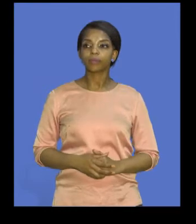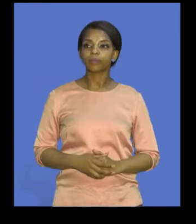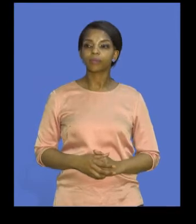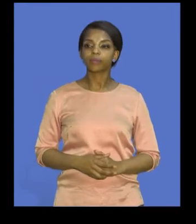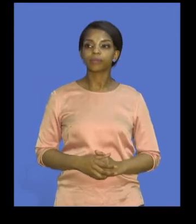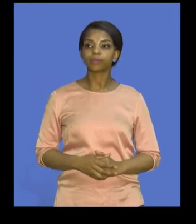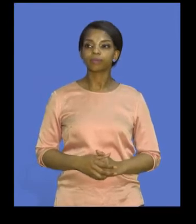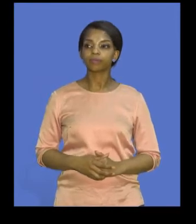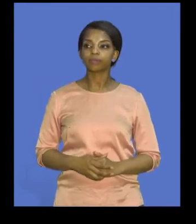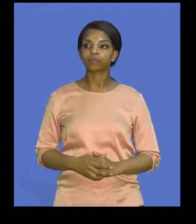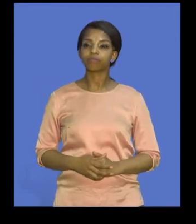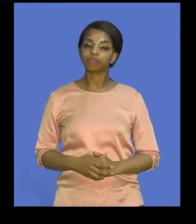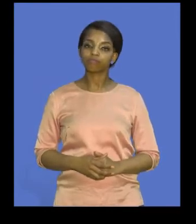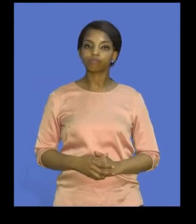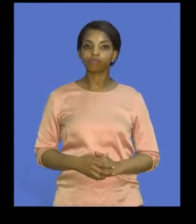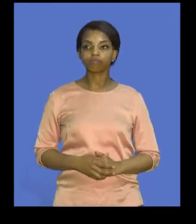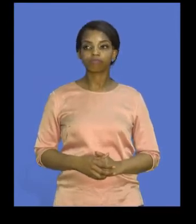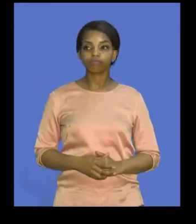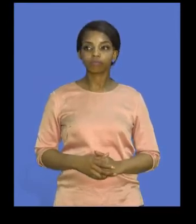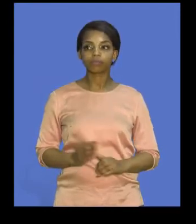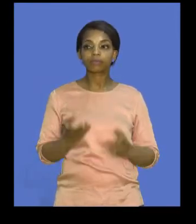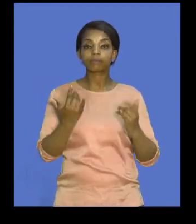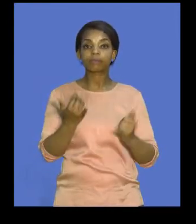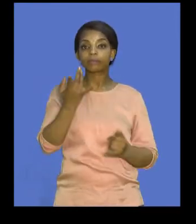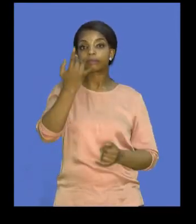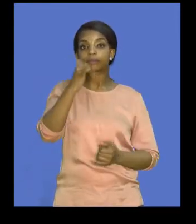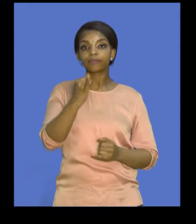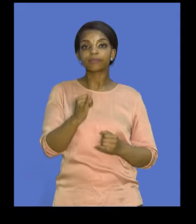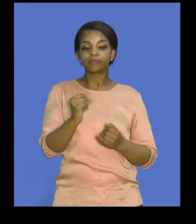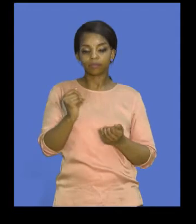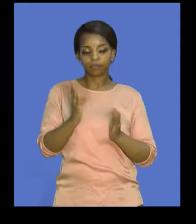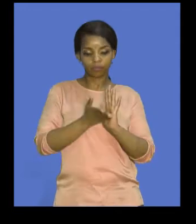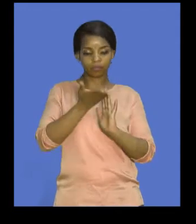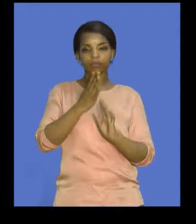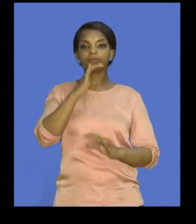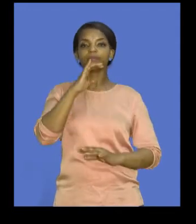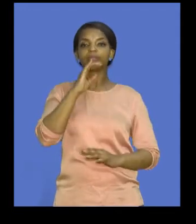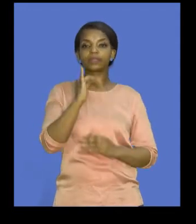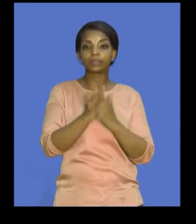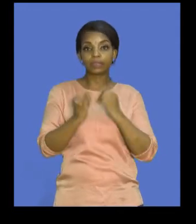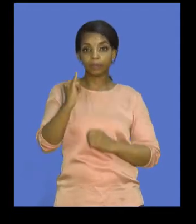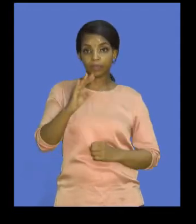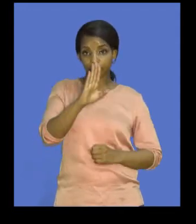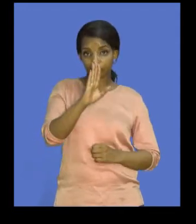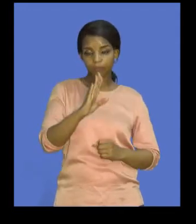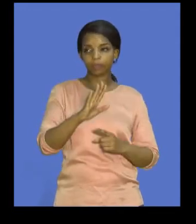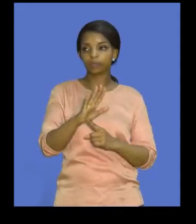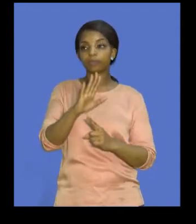okay? If one quantity increases, which is the independent, the other one also increases.